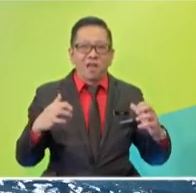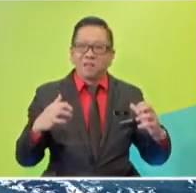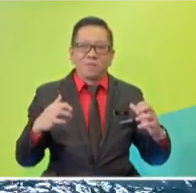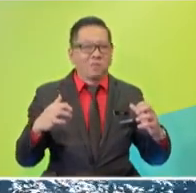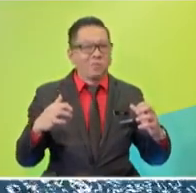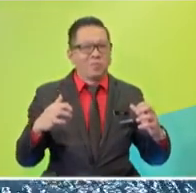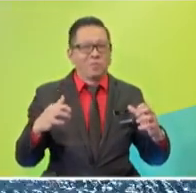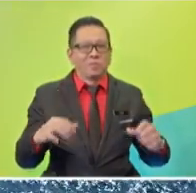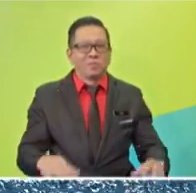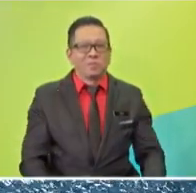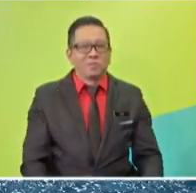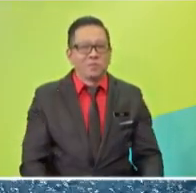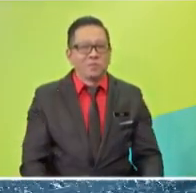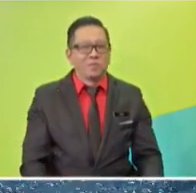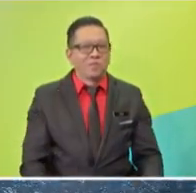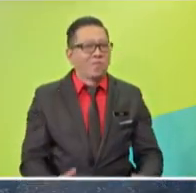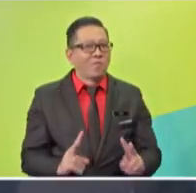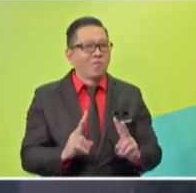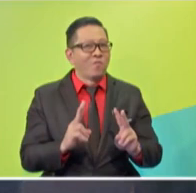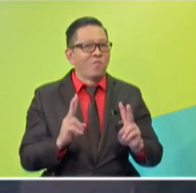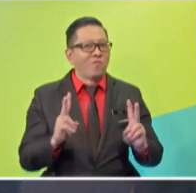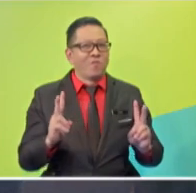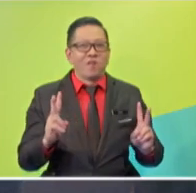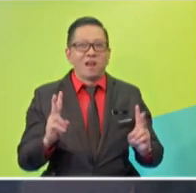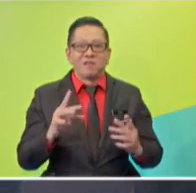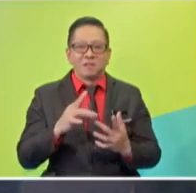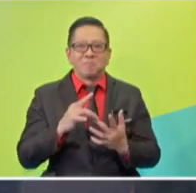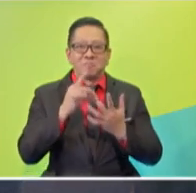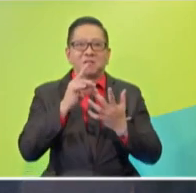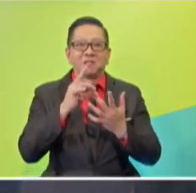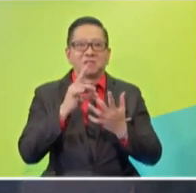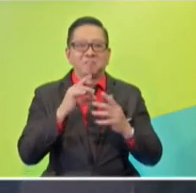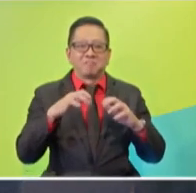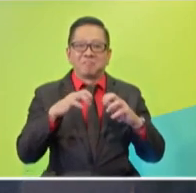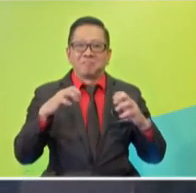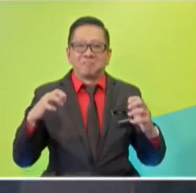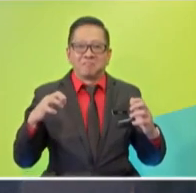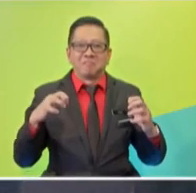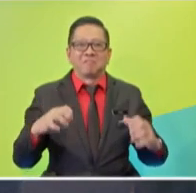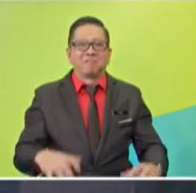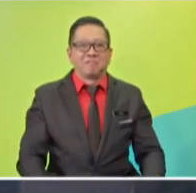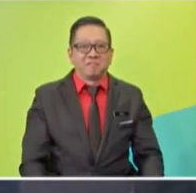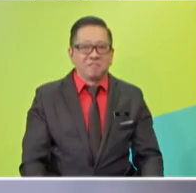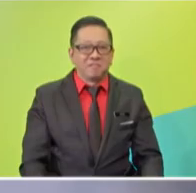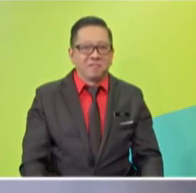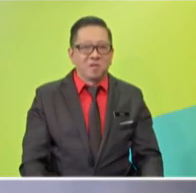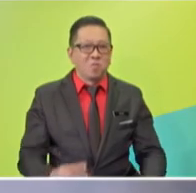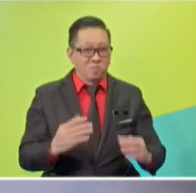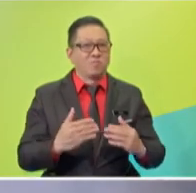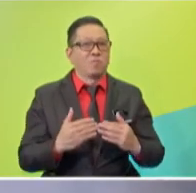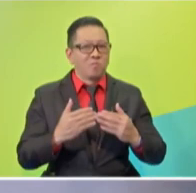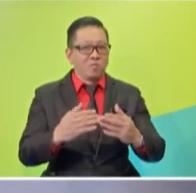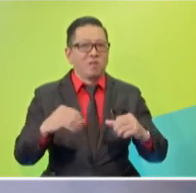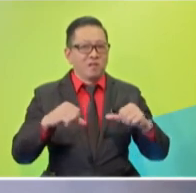Durian. Wow, okay. A very exquisite flavor there. And I'm sure people at home are also answering this question. We'll go on for more